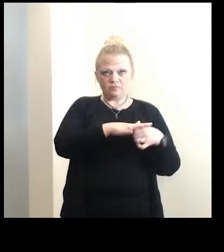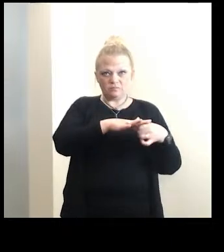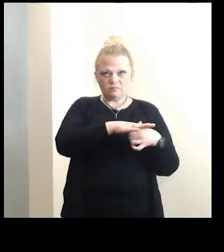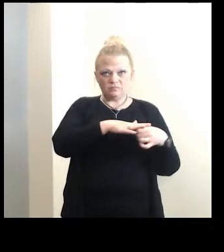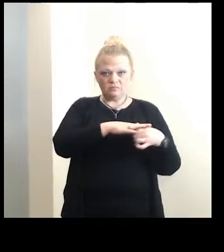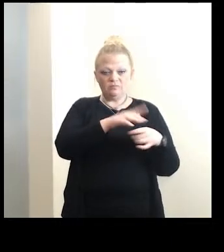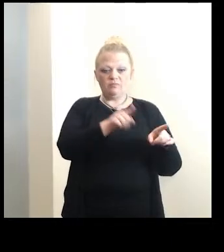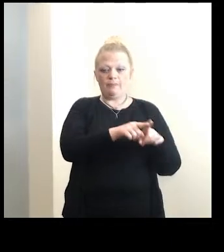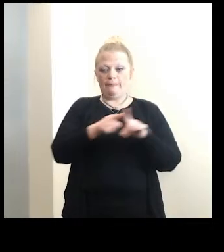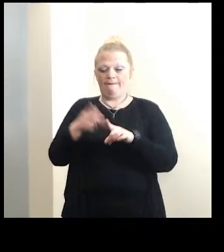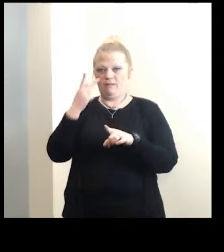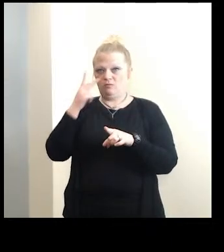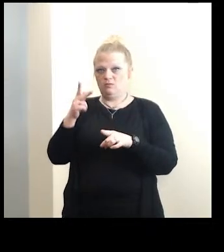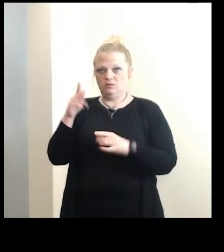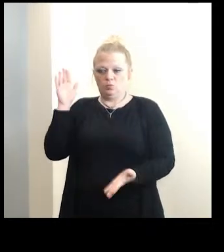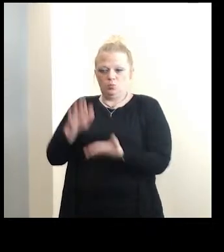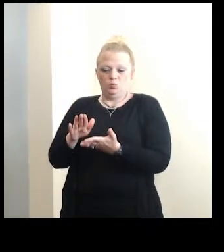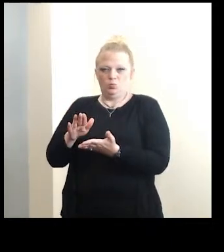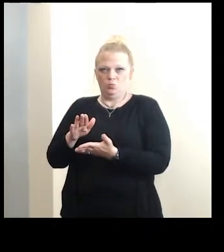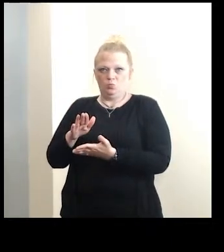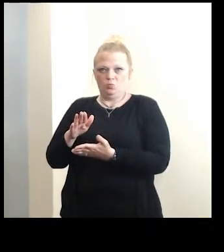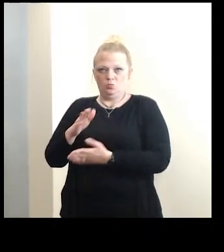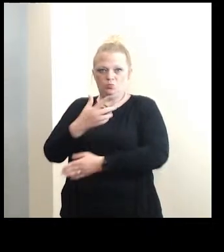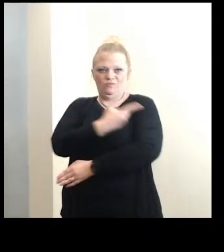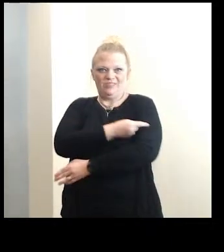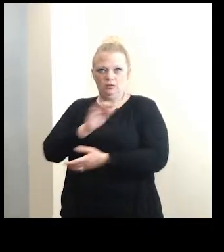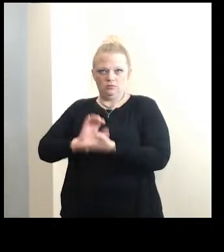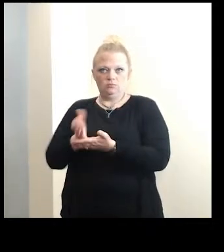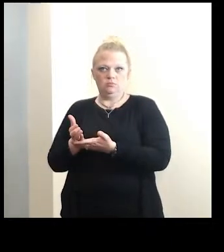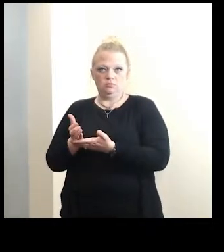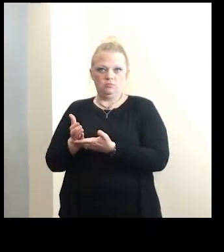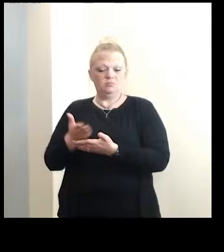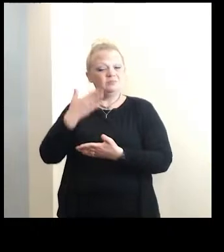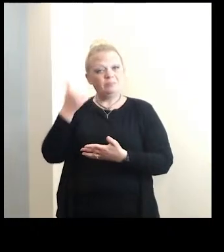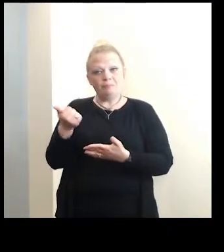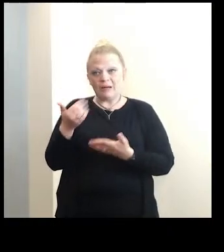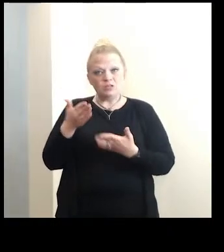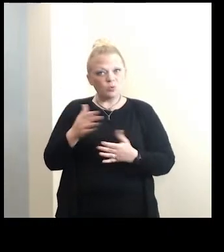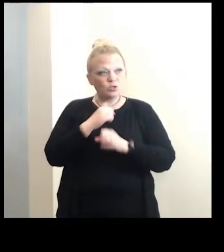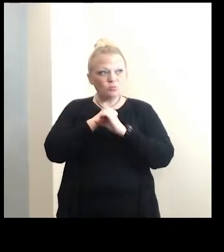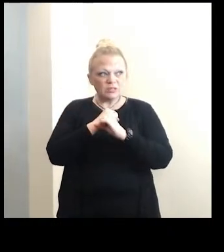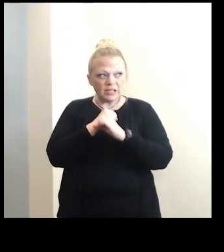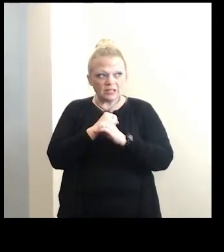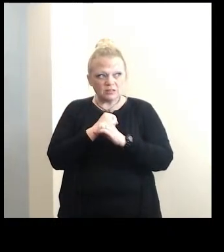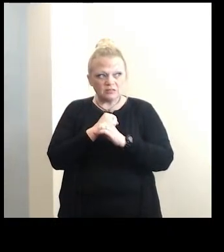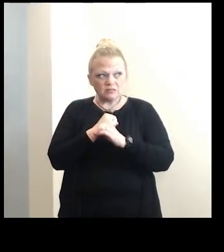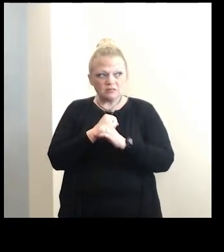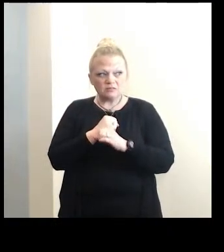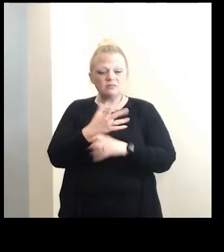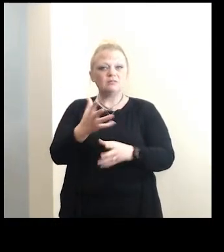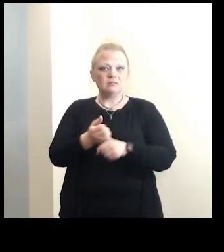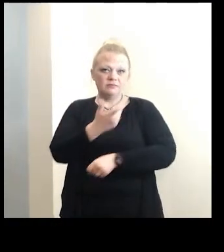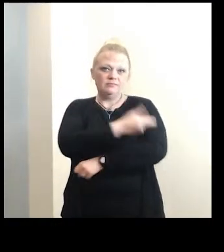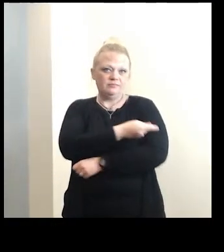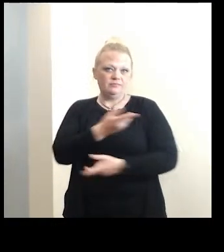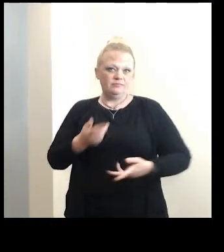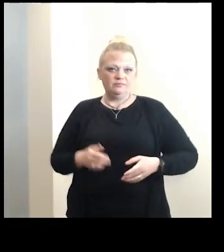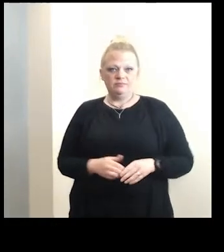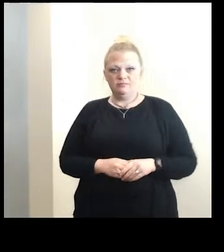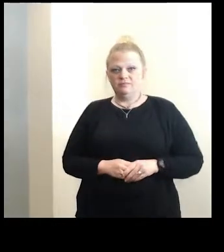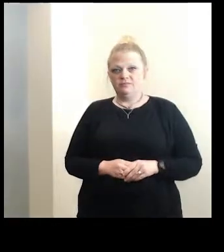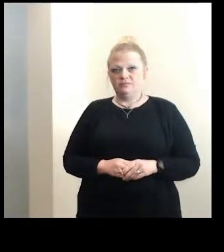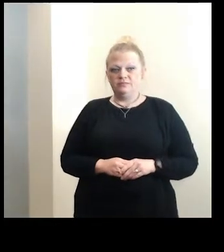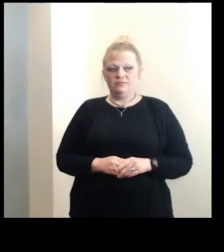also seeing lower vaccination rates in those zip codes. Best way to protect yourself from catching COVID-19 is to get vaccinated.